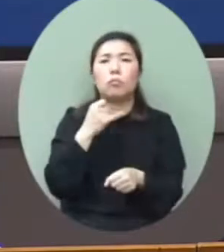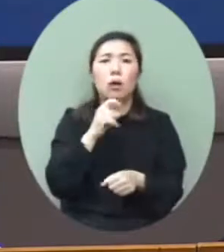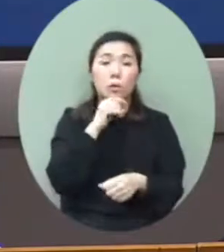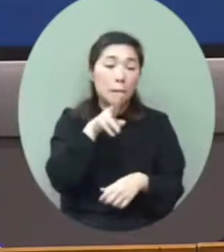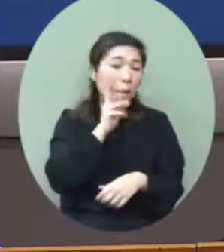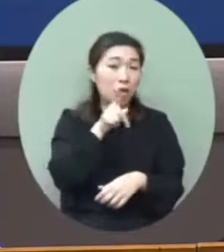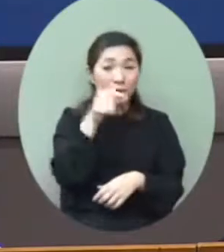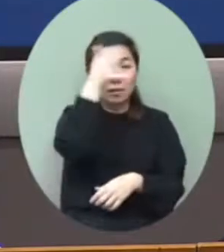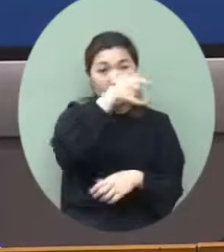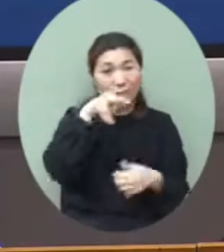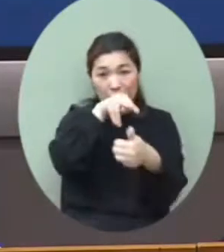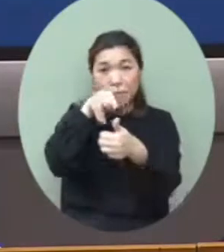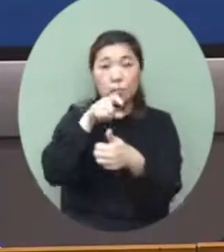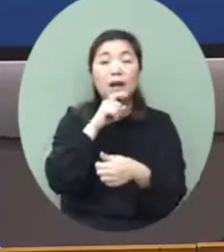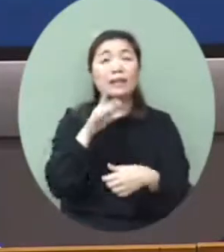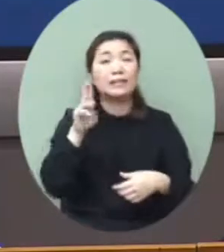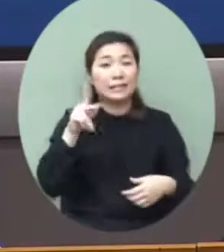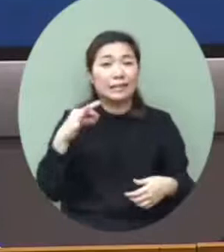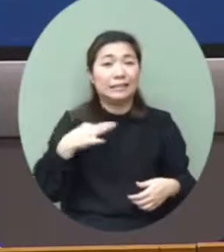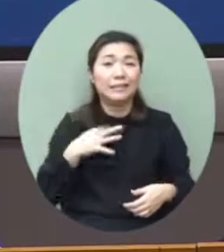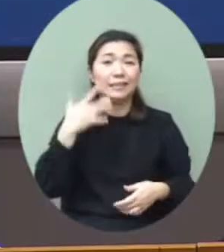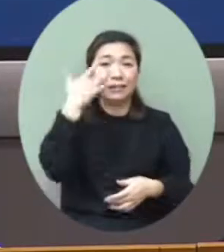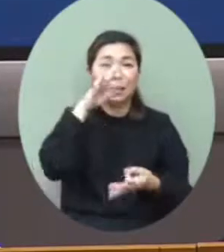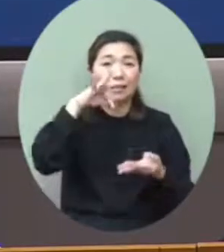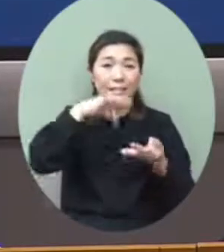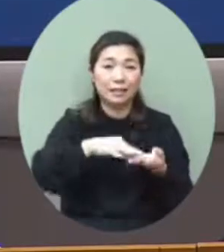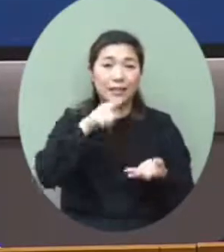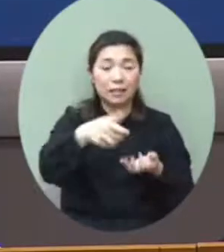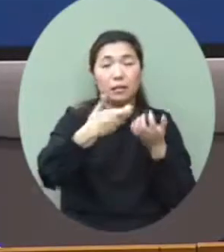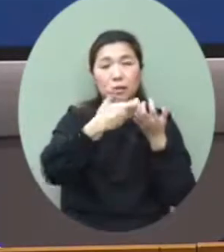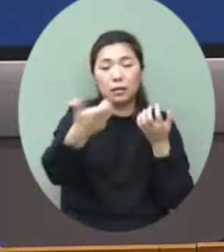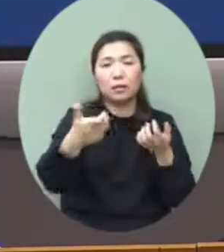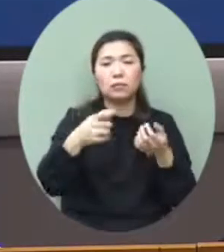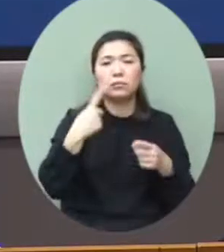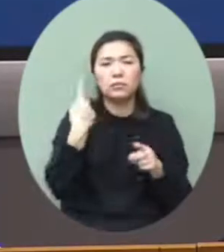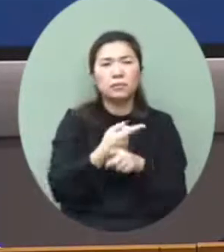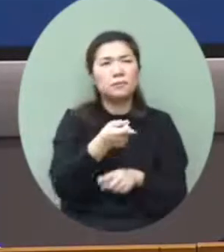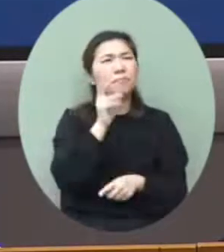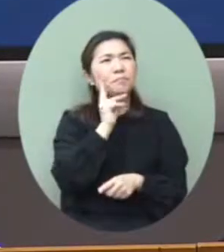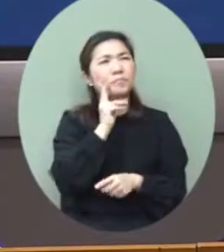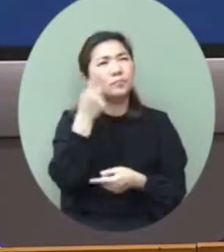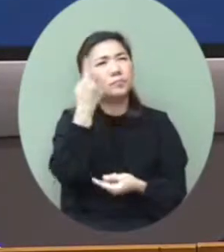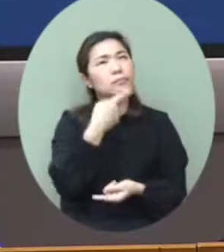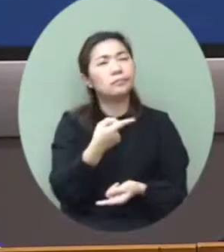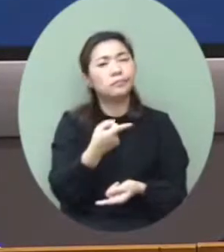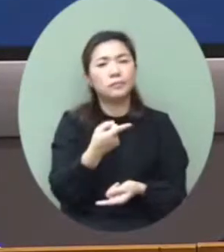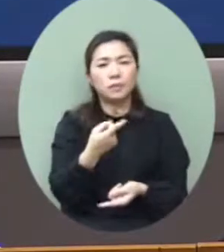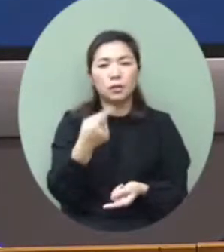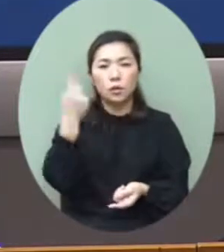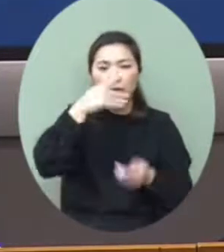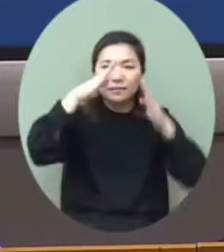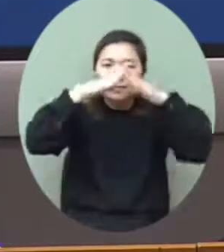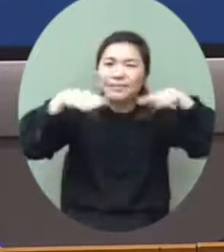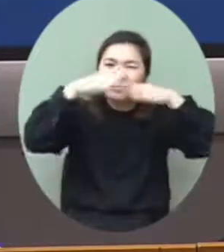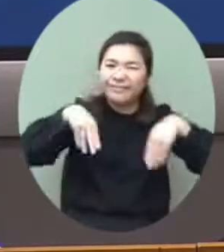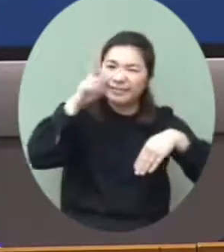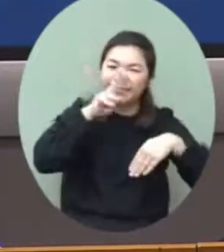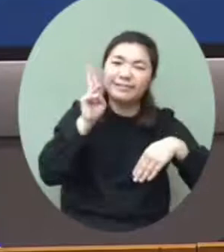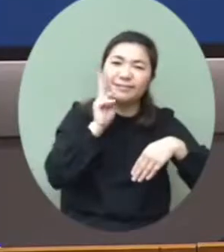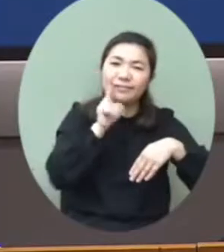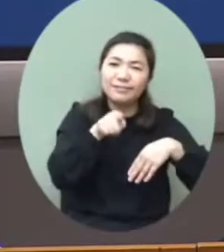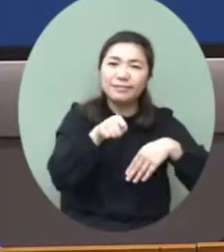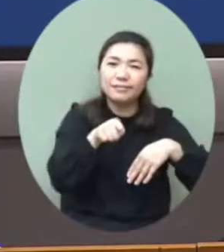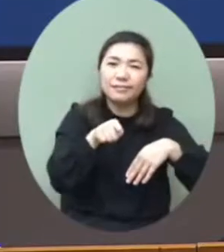CIFs for treating serious cases, that is not possible. If you have visited the CIF